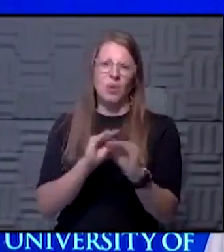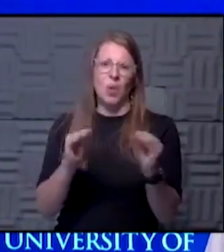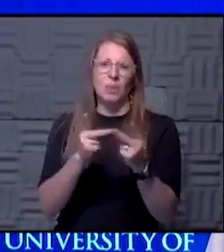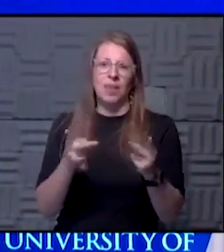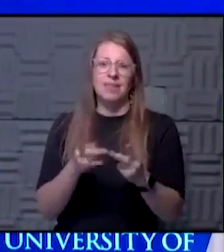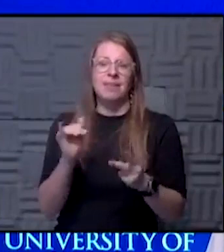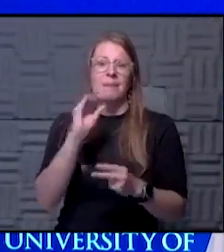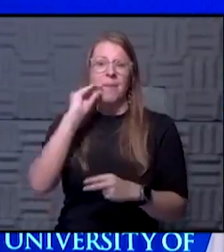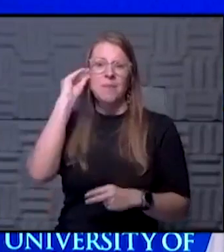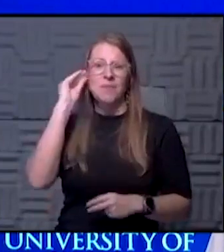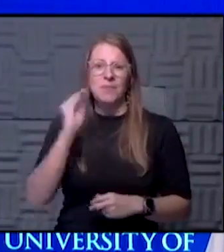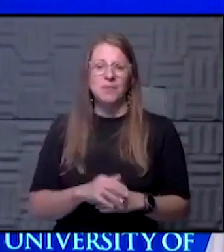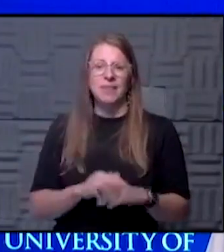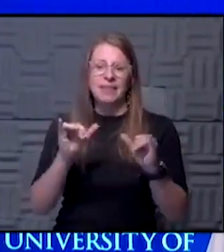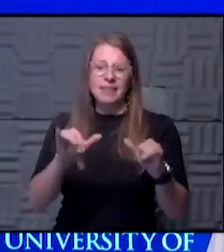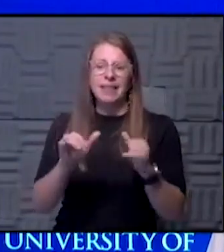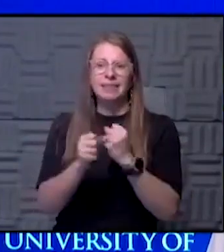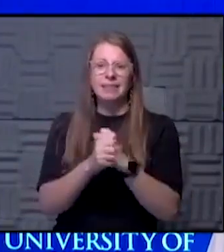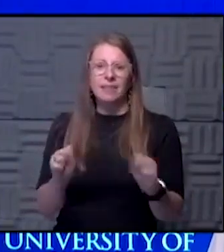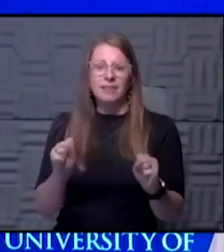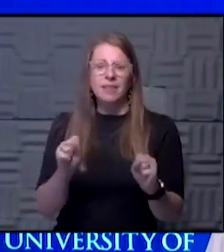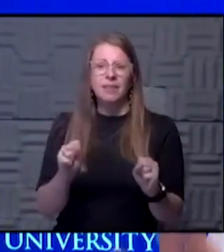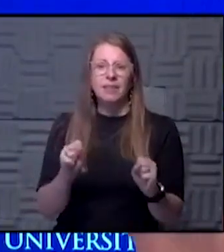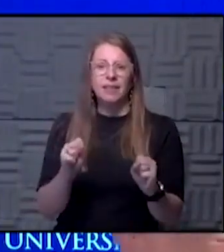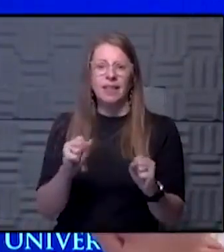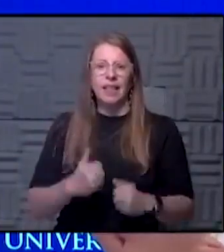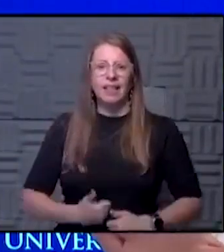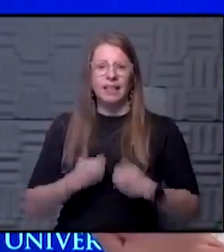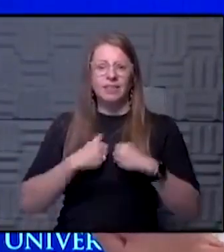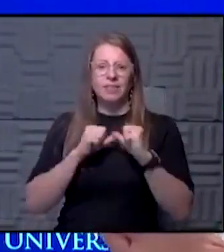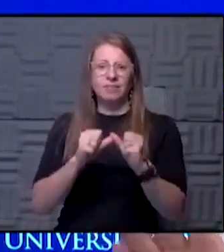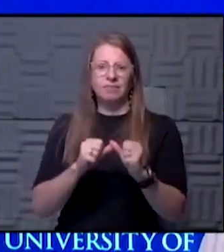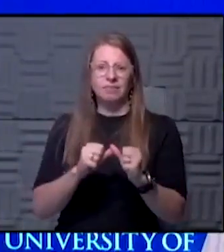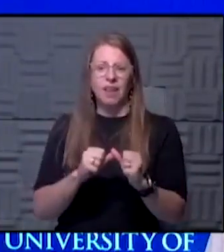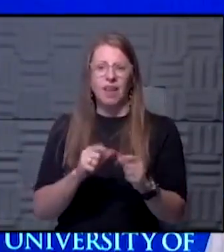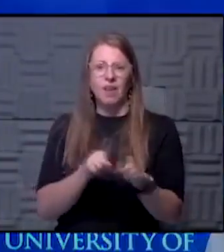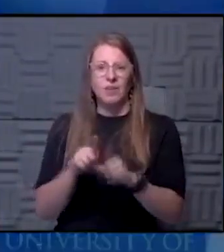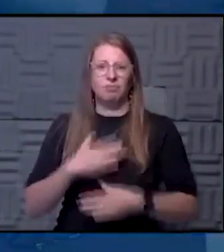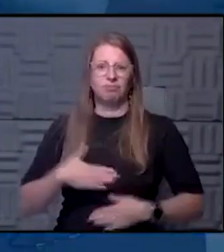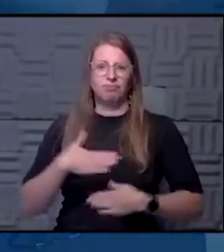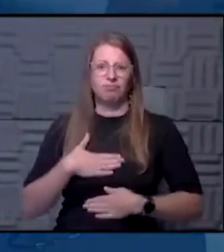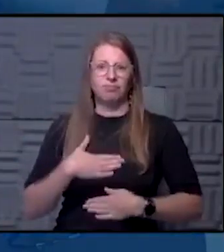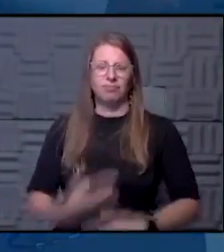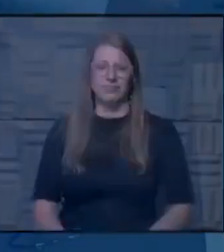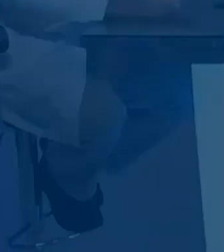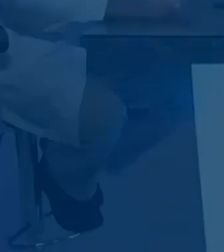no place like home. Stay safe, live long, and prosper. Thank you.